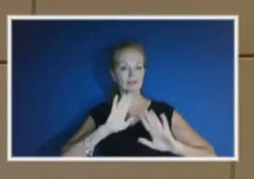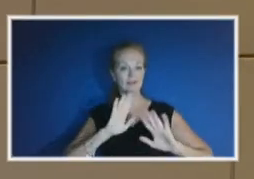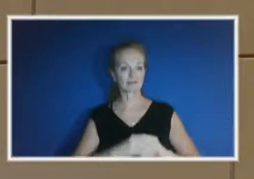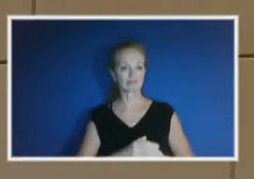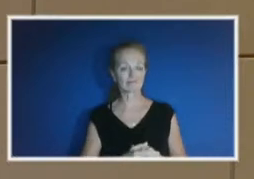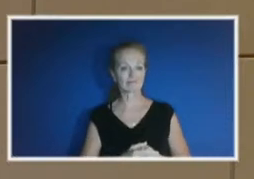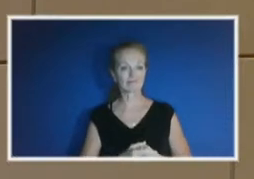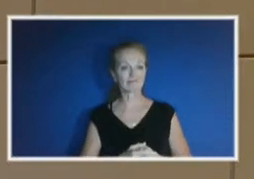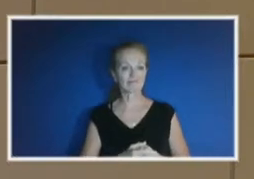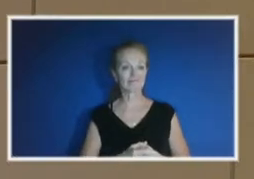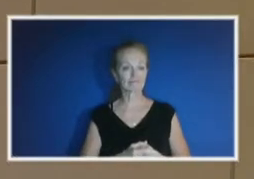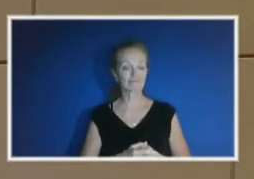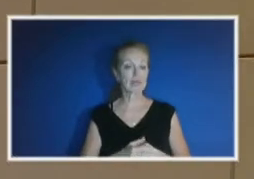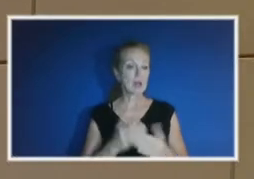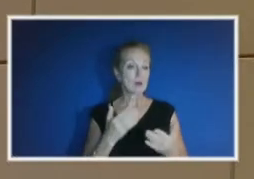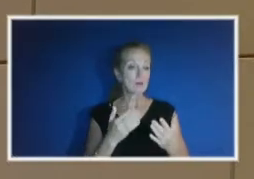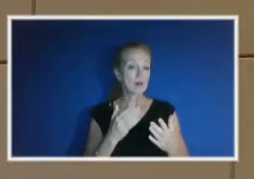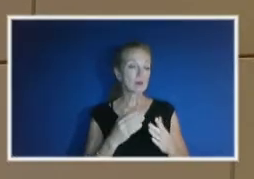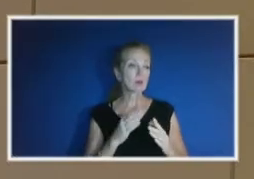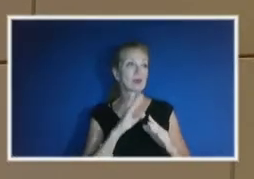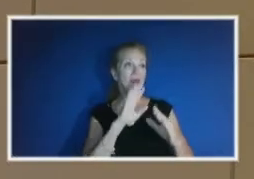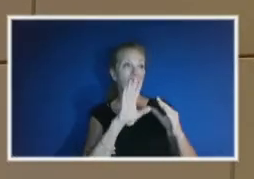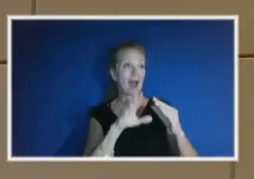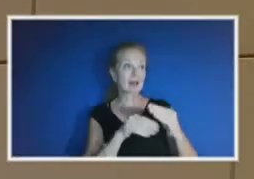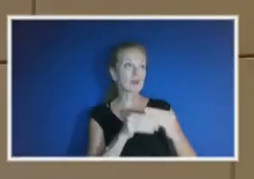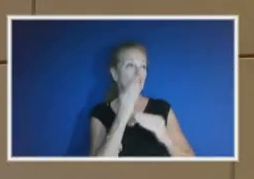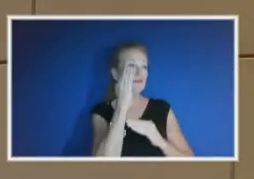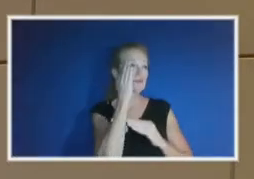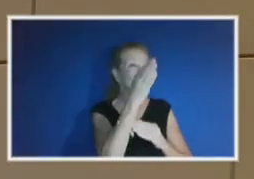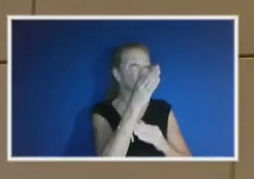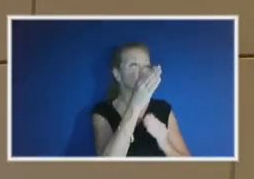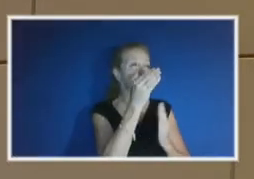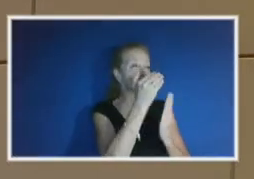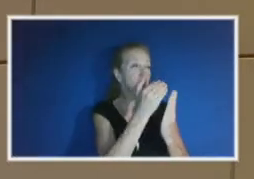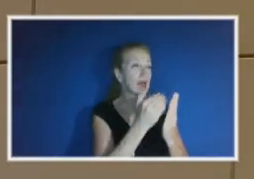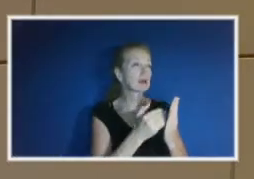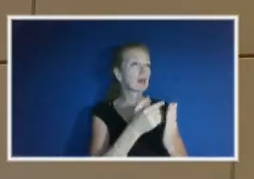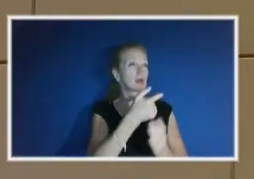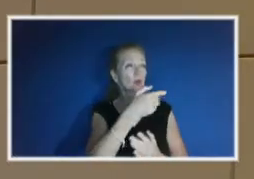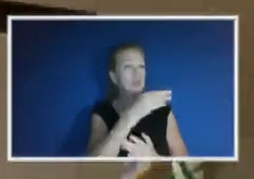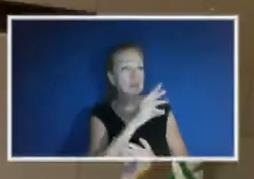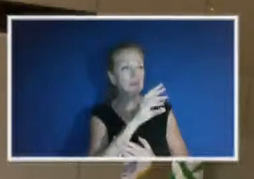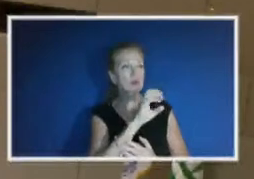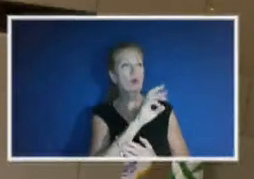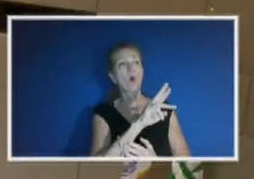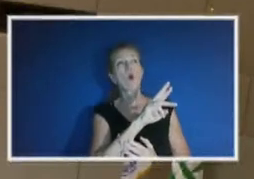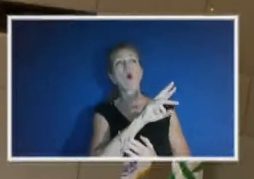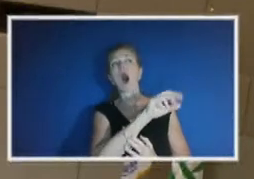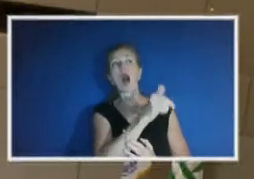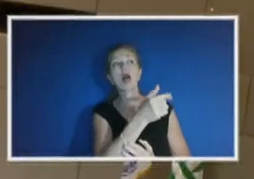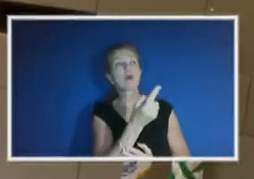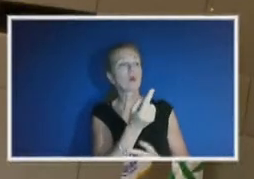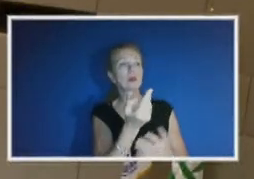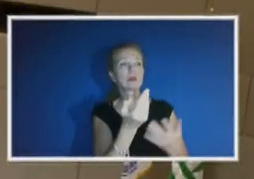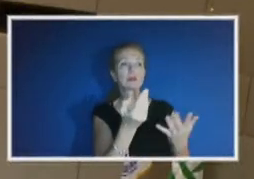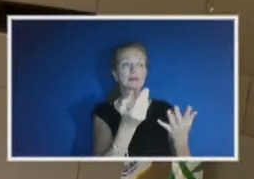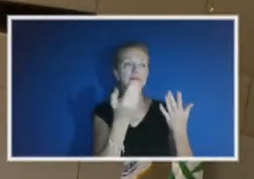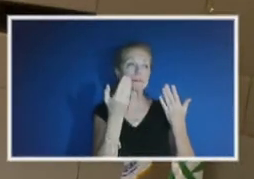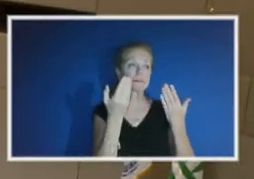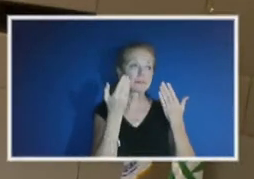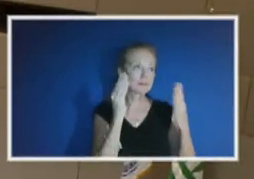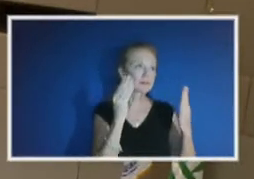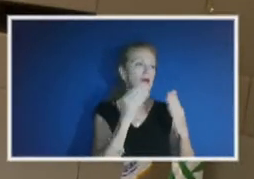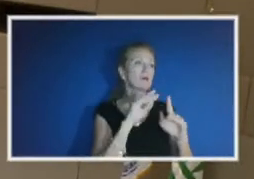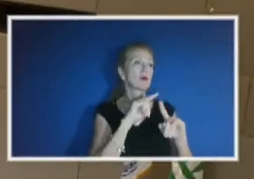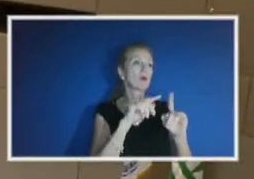Perhaps we do put it on the future agenda, whether it's the 26th or another one, and then we work together to figure out what the